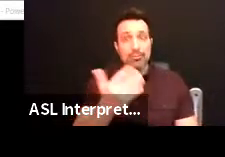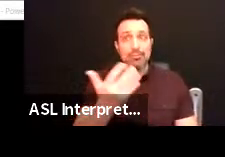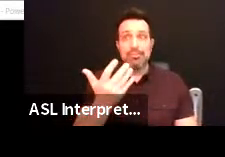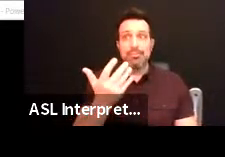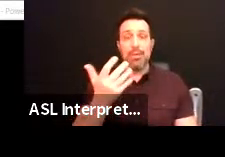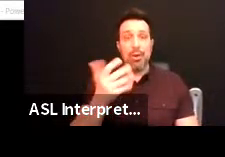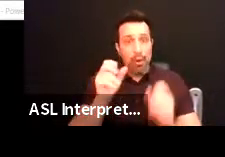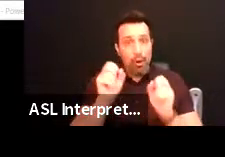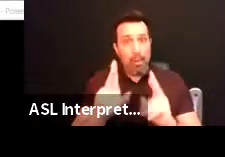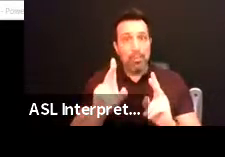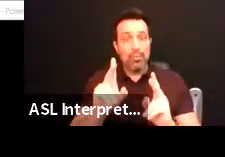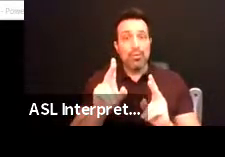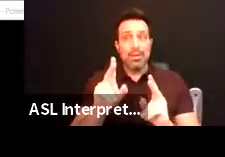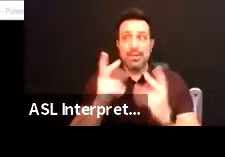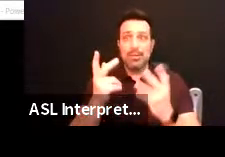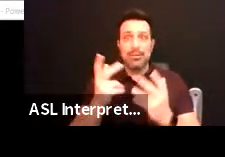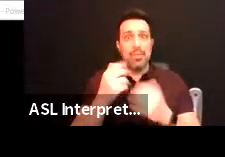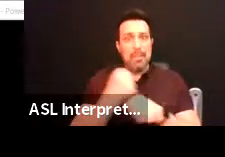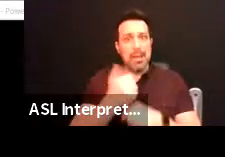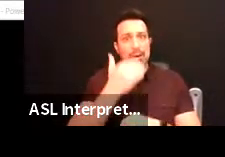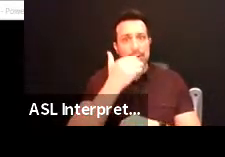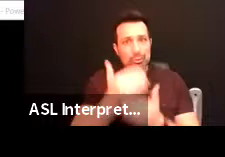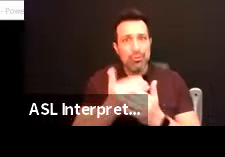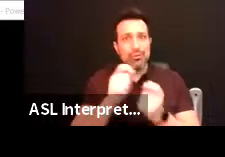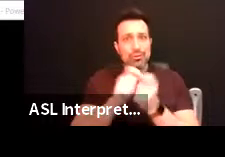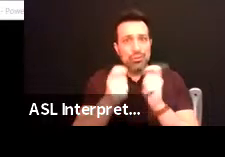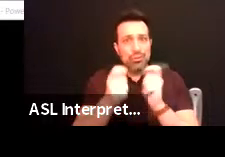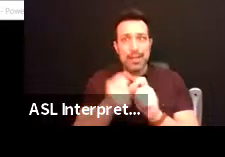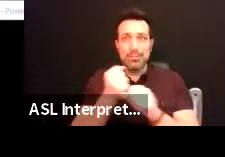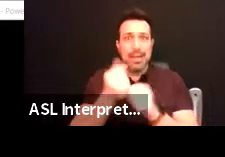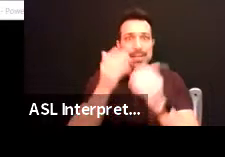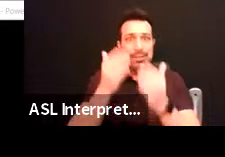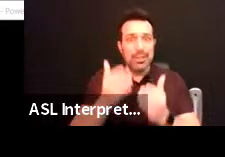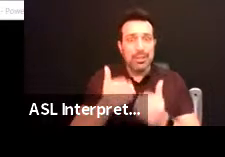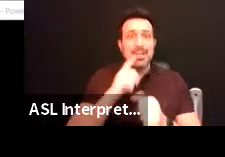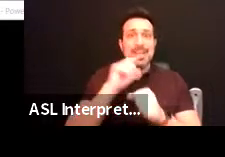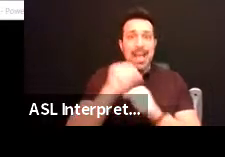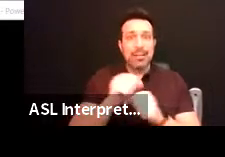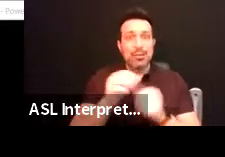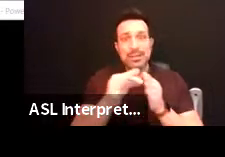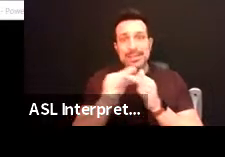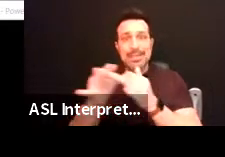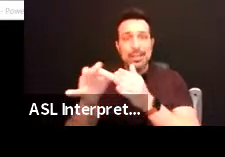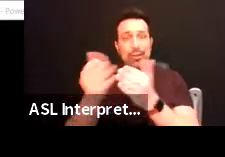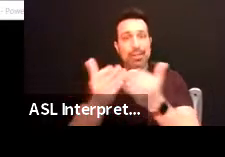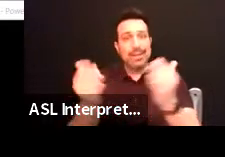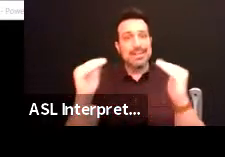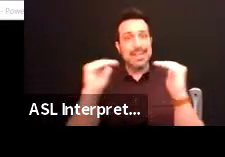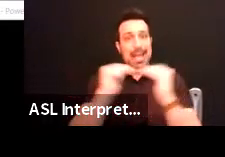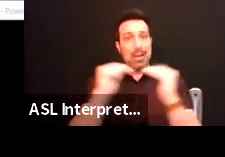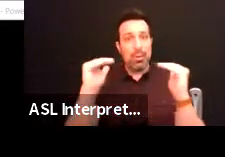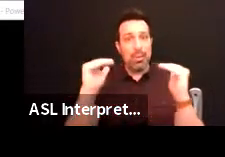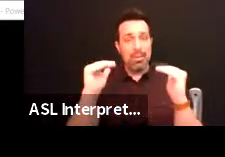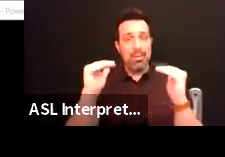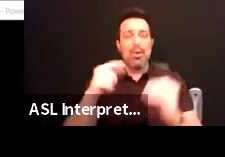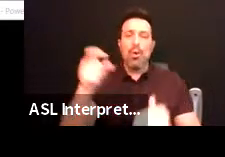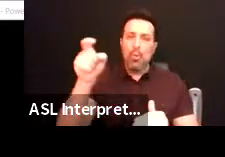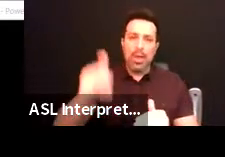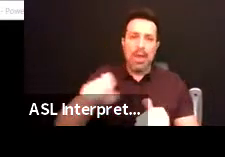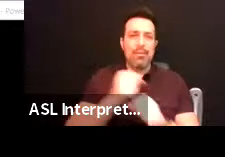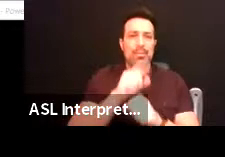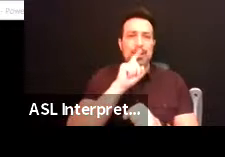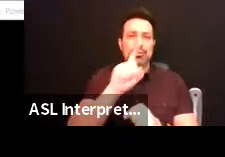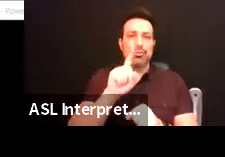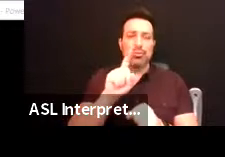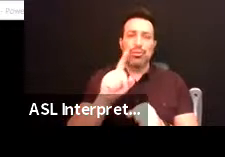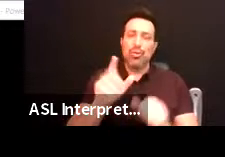the opportunity to make good change and to make the suggestions that will actually steer things in an equitable way, we have to make sure that those